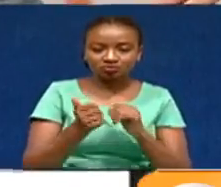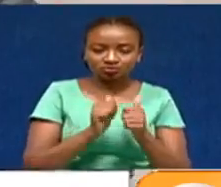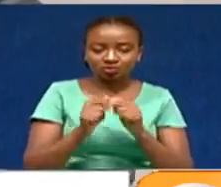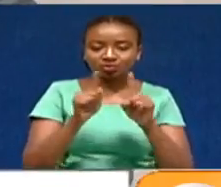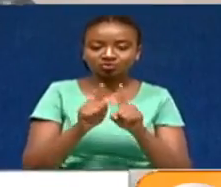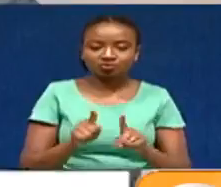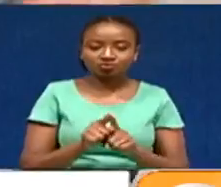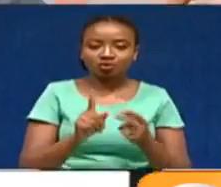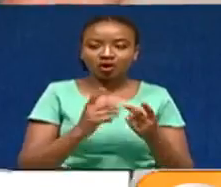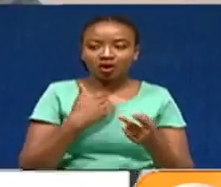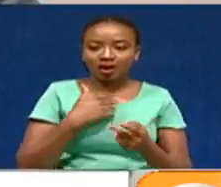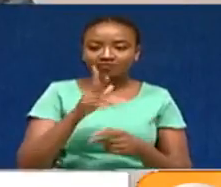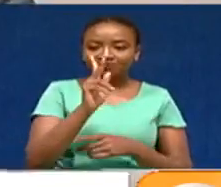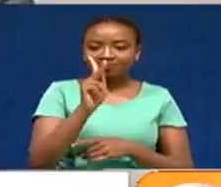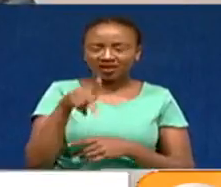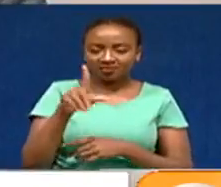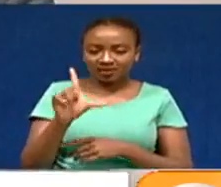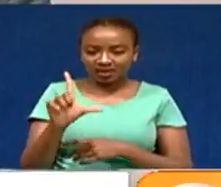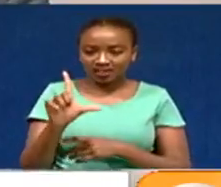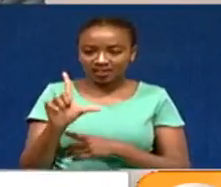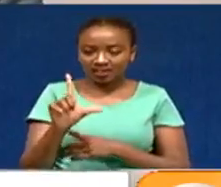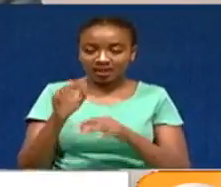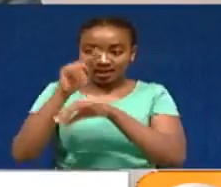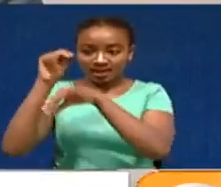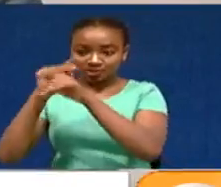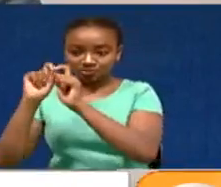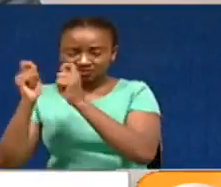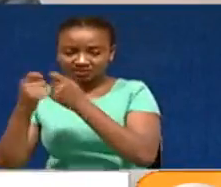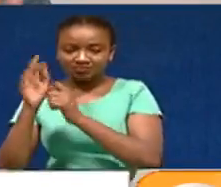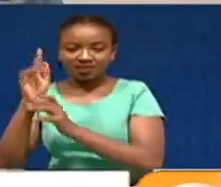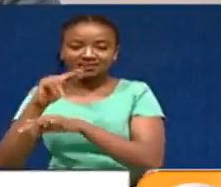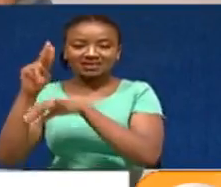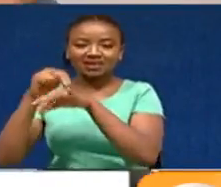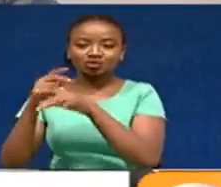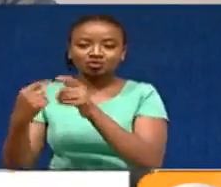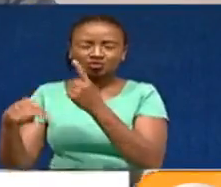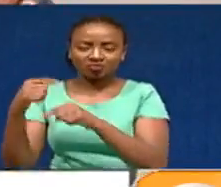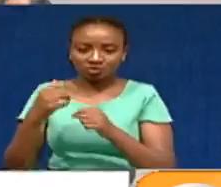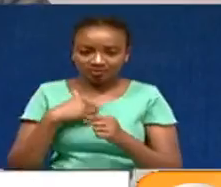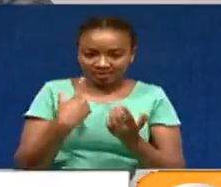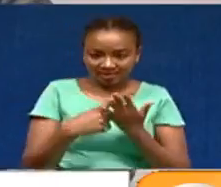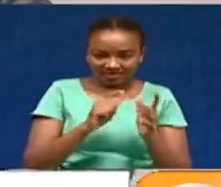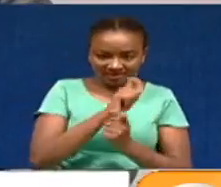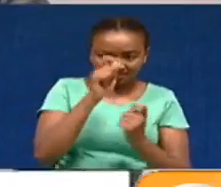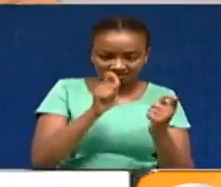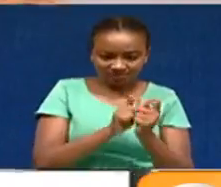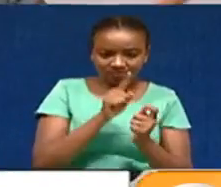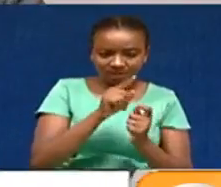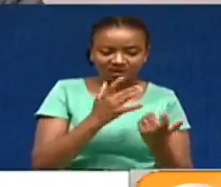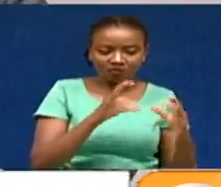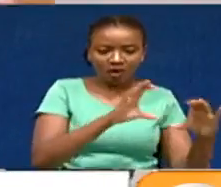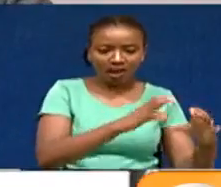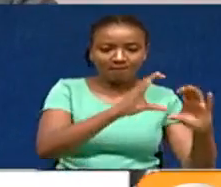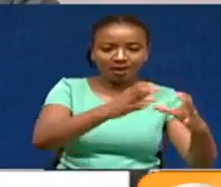The KPL and the clubs, that's the professional game. The national team is the national game. I'm speaking specifically about the professional game, and